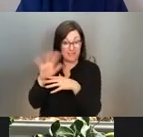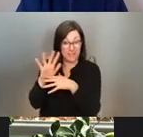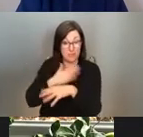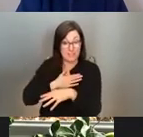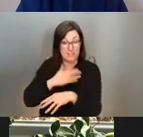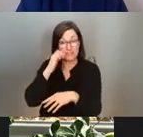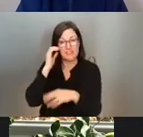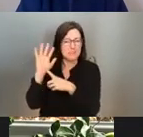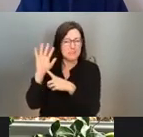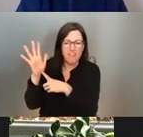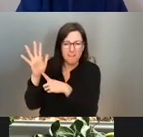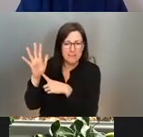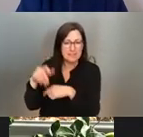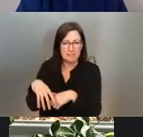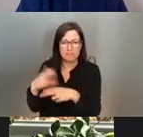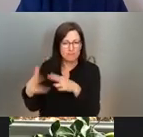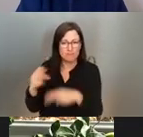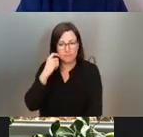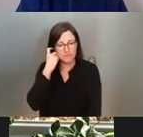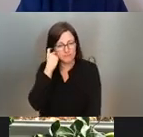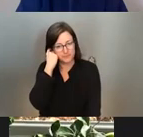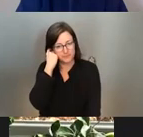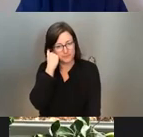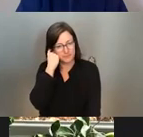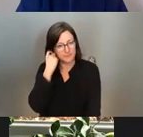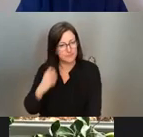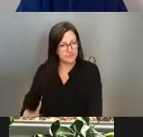It's about 5 minutes long.